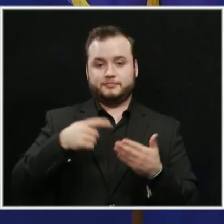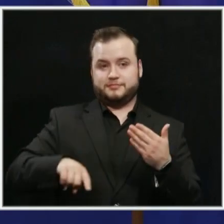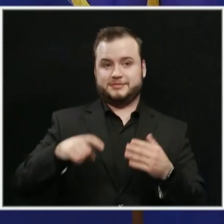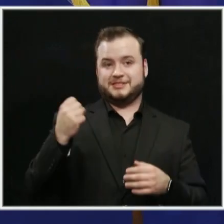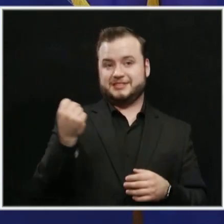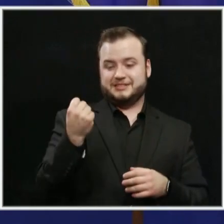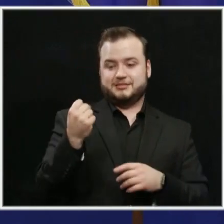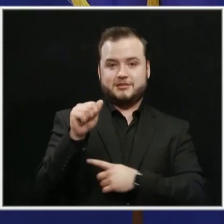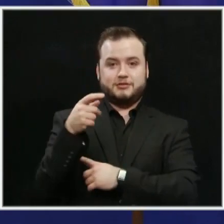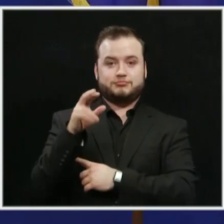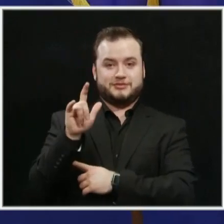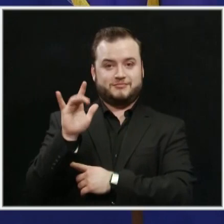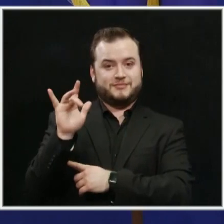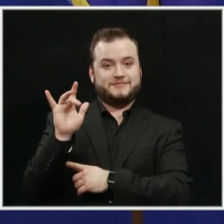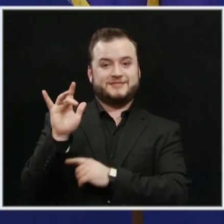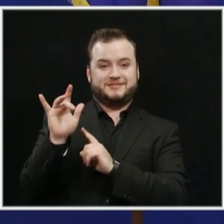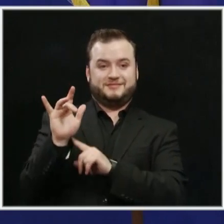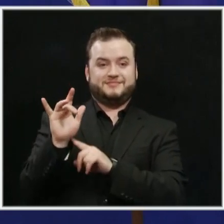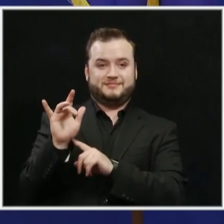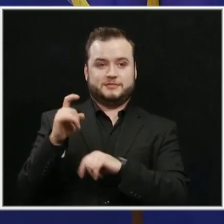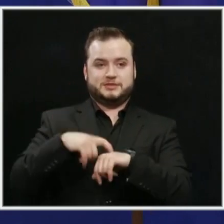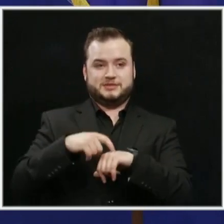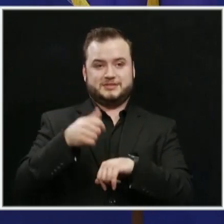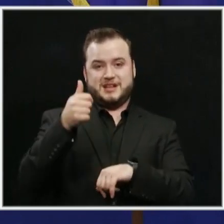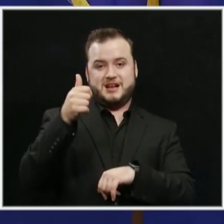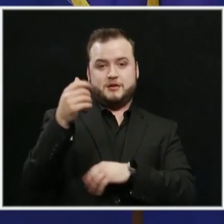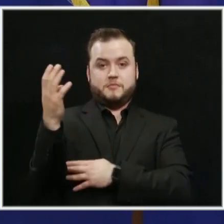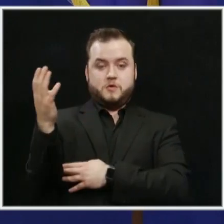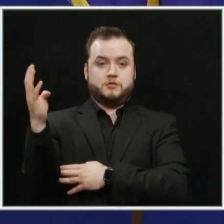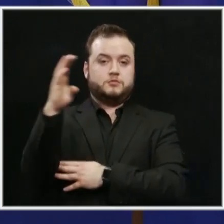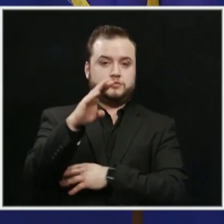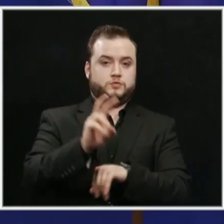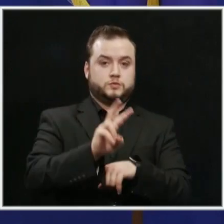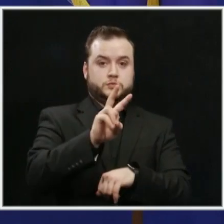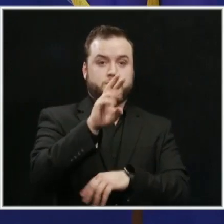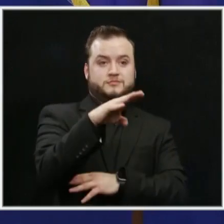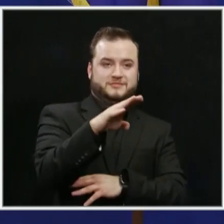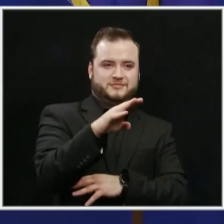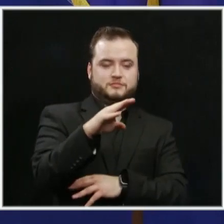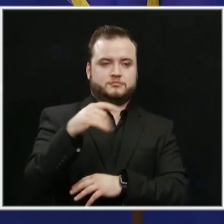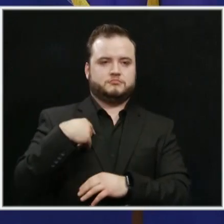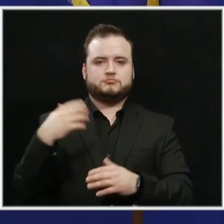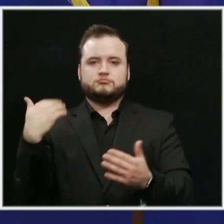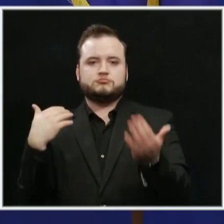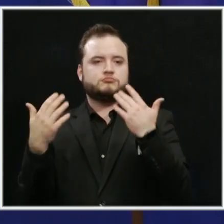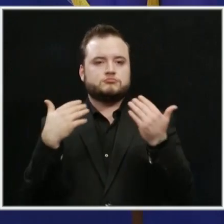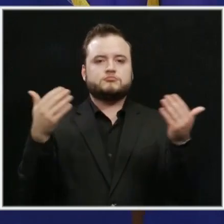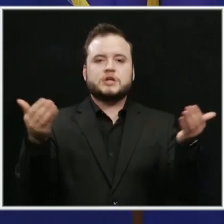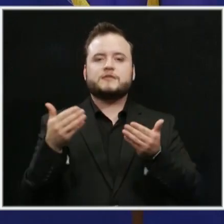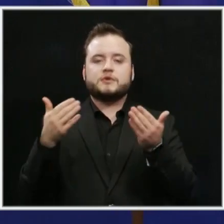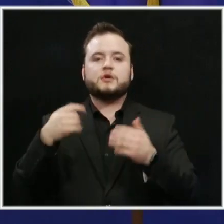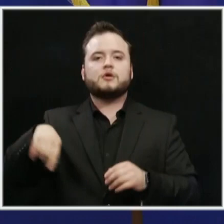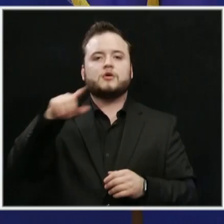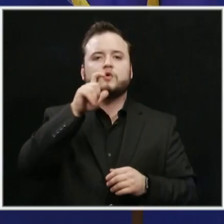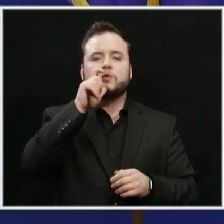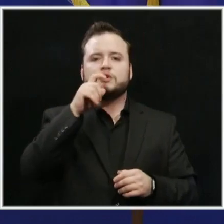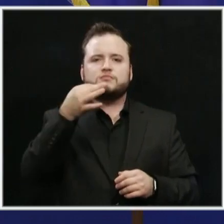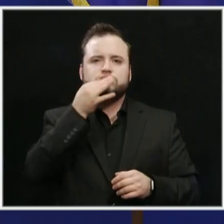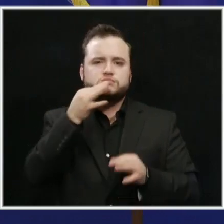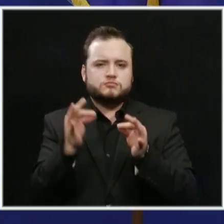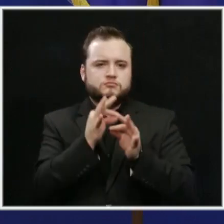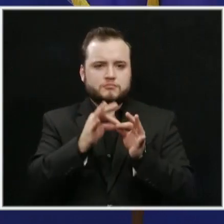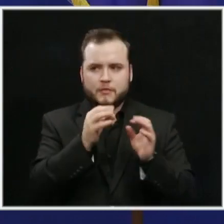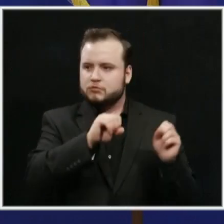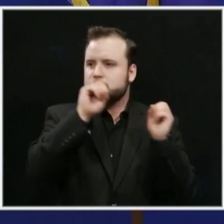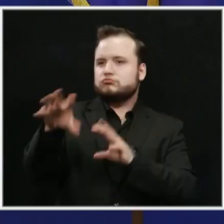p.m., we're inviting folks to drop those off at their local fire stations. We're going to use that as a way to get them out to folks who need them. So I know